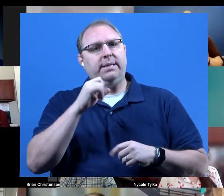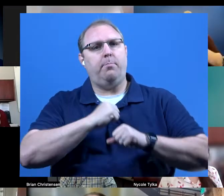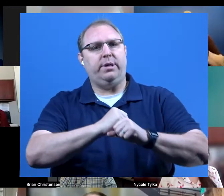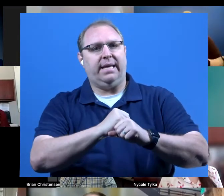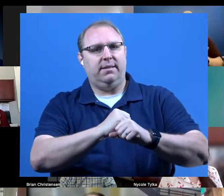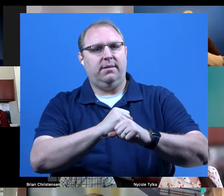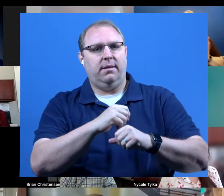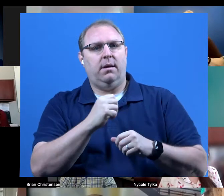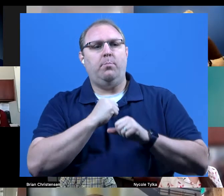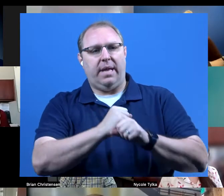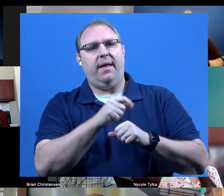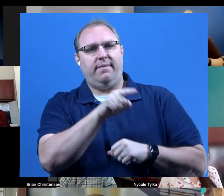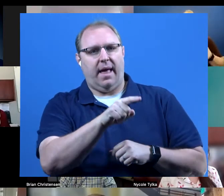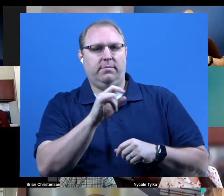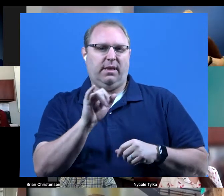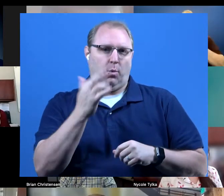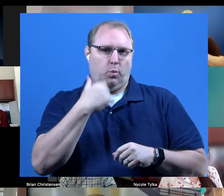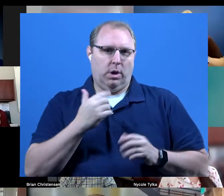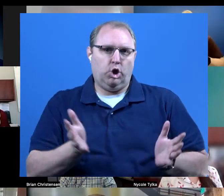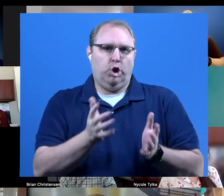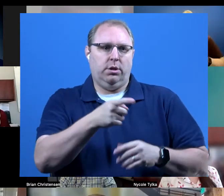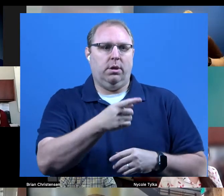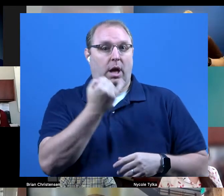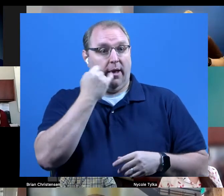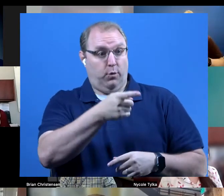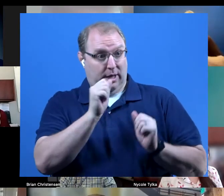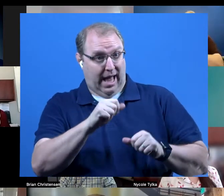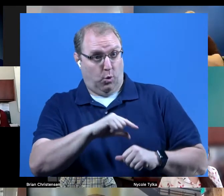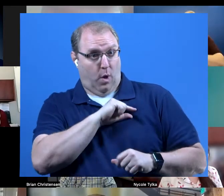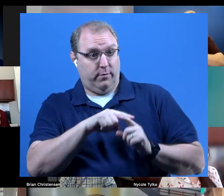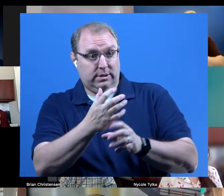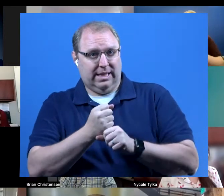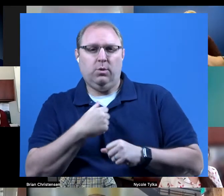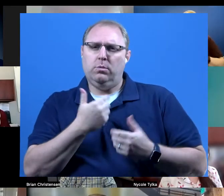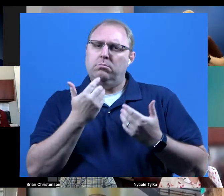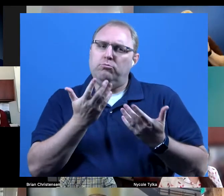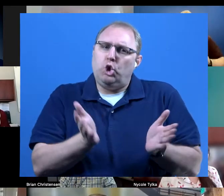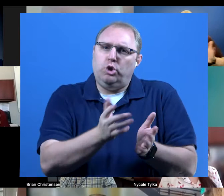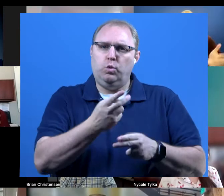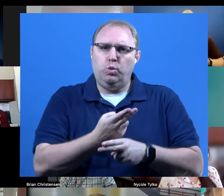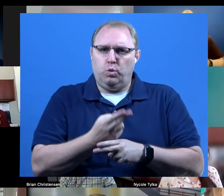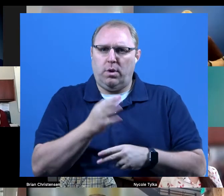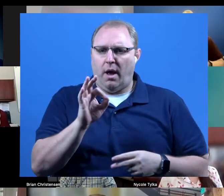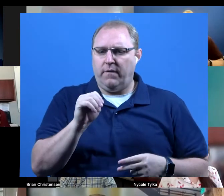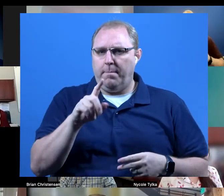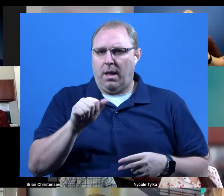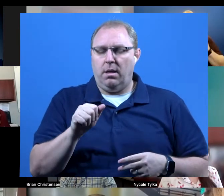always their choice. It's protected time. So we strongly encourage that if it's a qualifying event that they